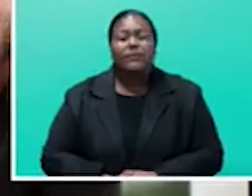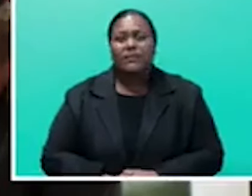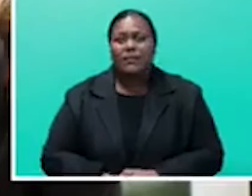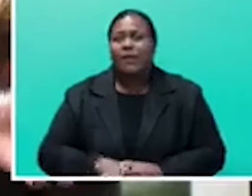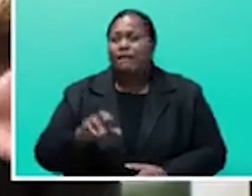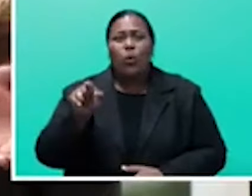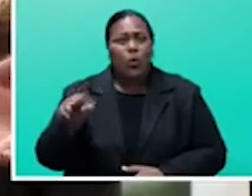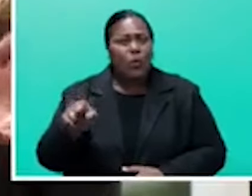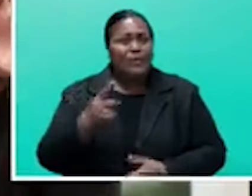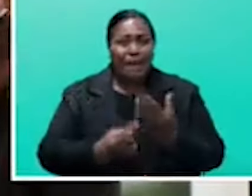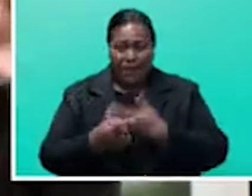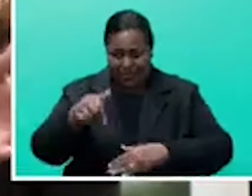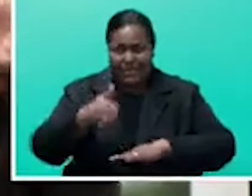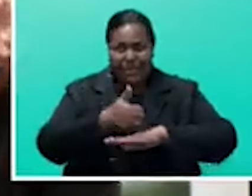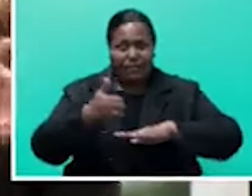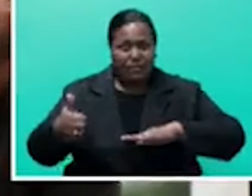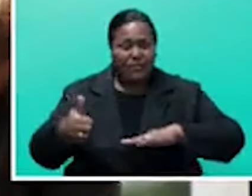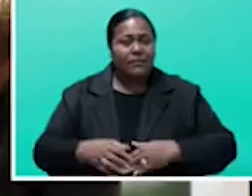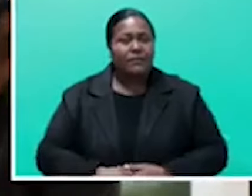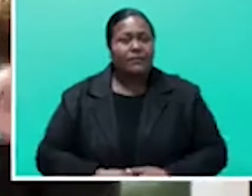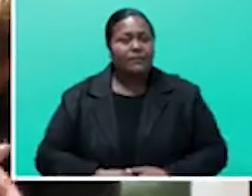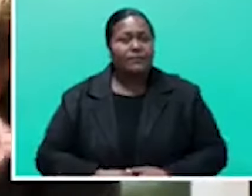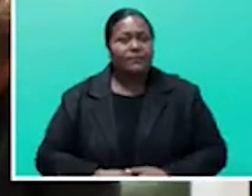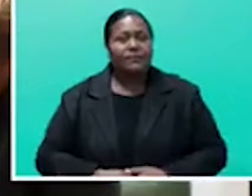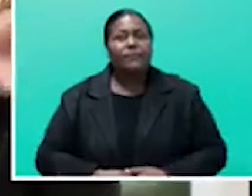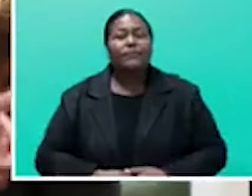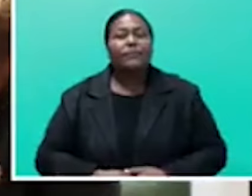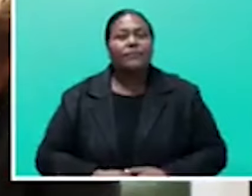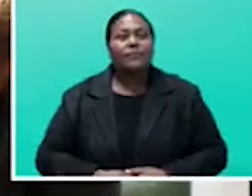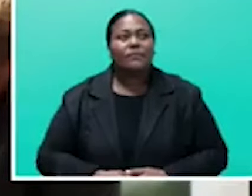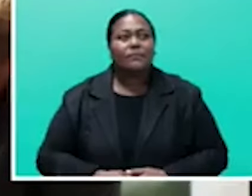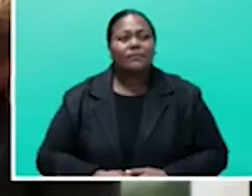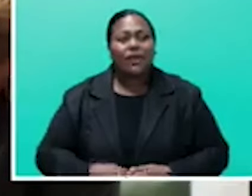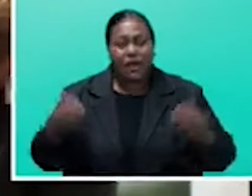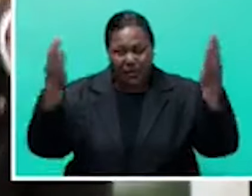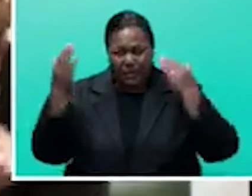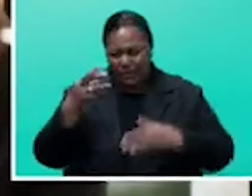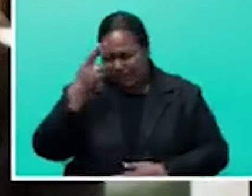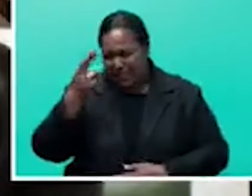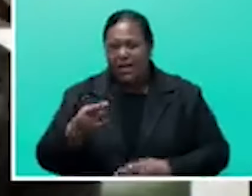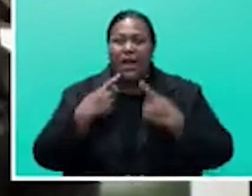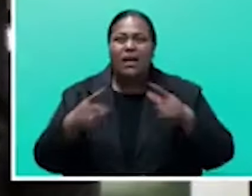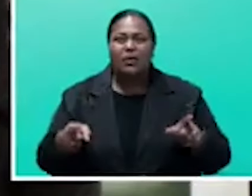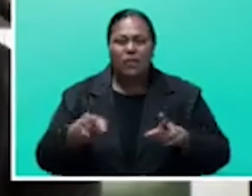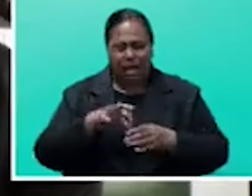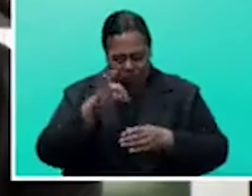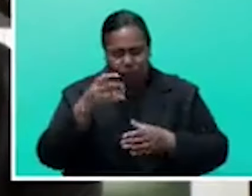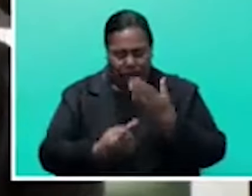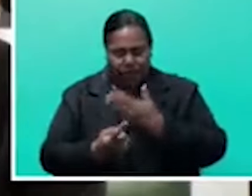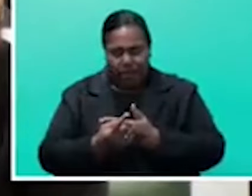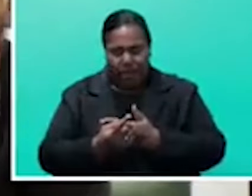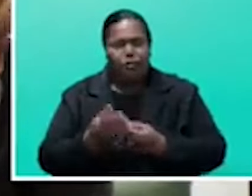coming. This government, Mr. Speaker, say has announced that the election will be held. There is work already being